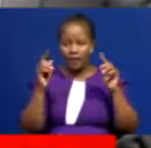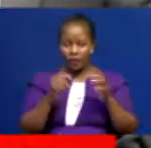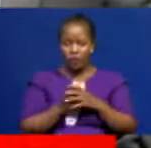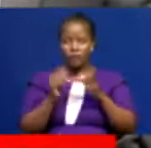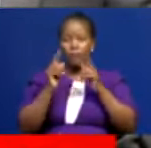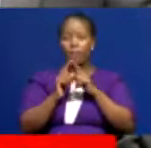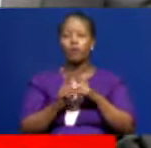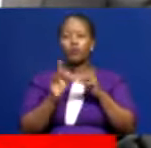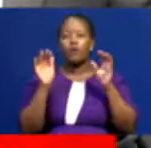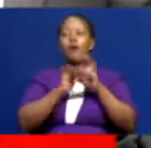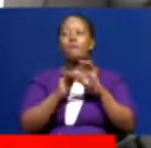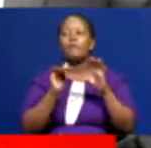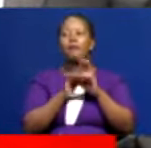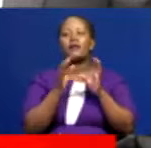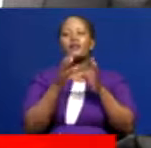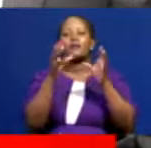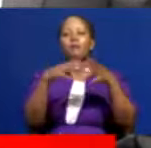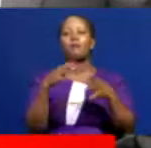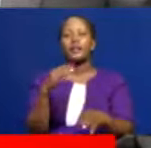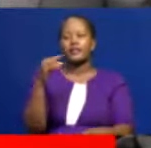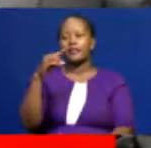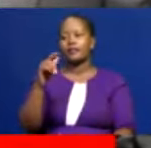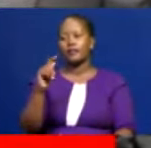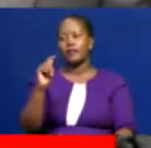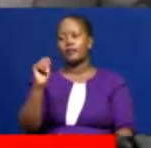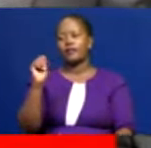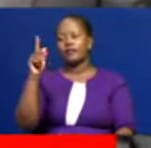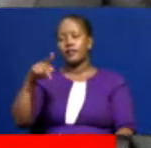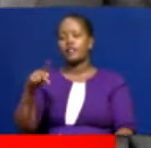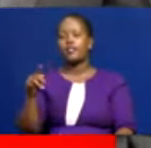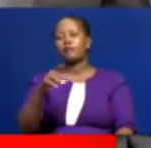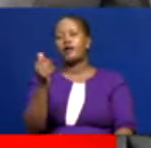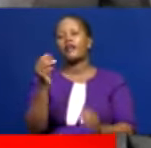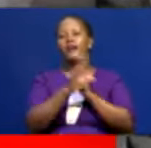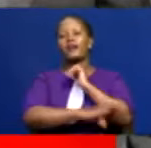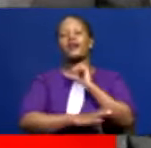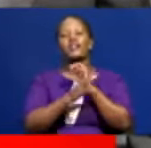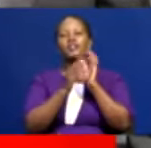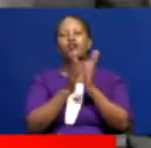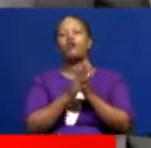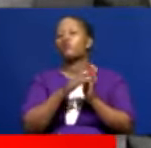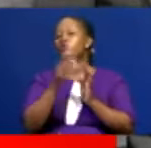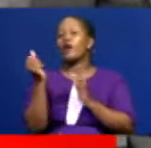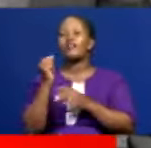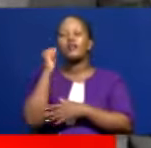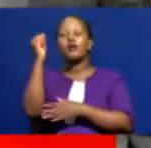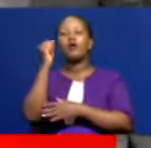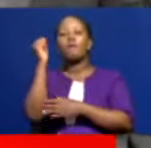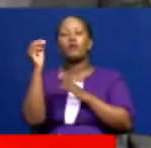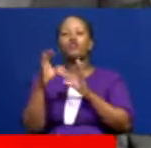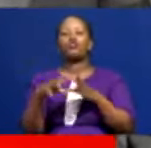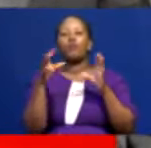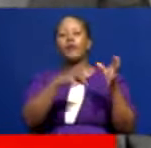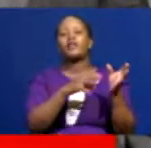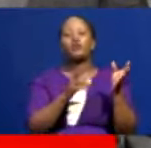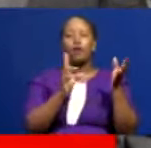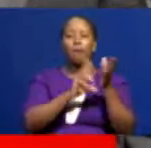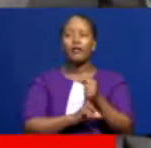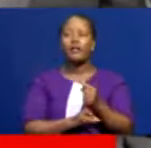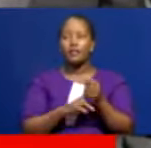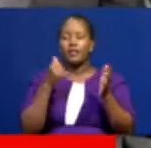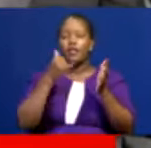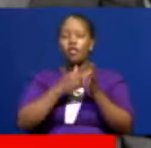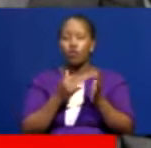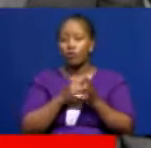our party that are out of the country and other political parties that we are partnering with, including the leading